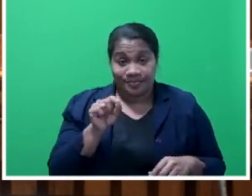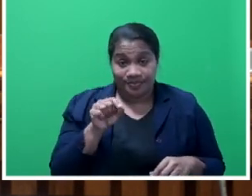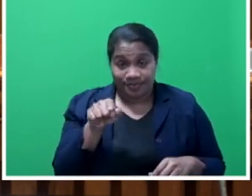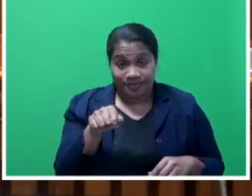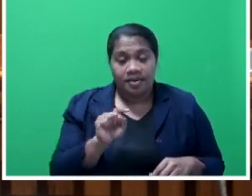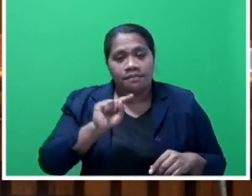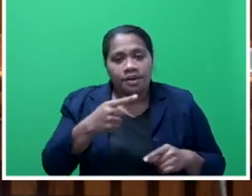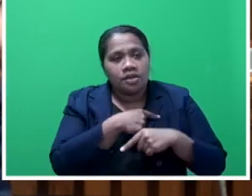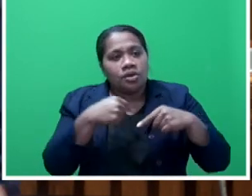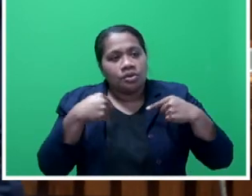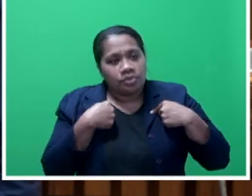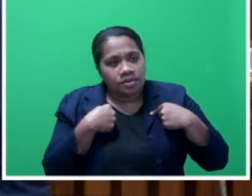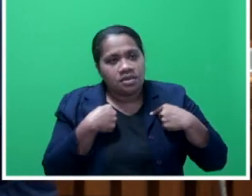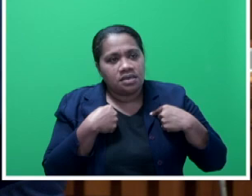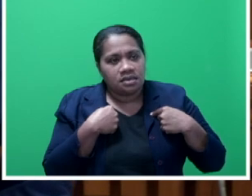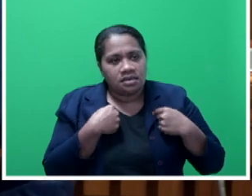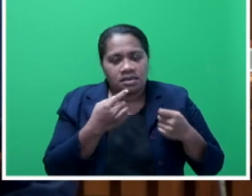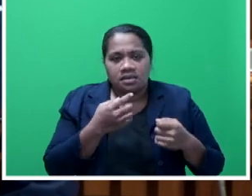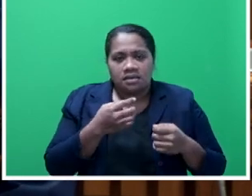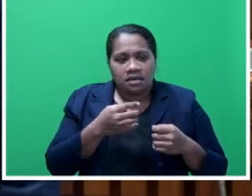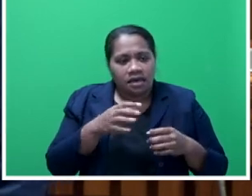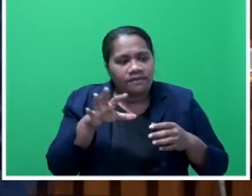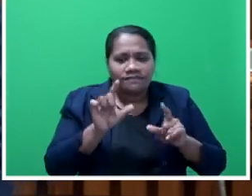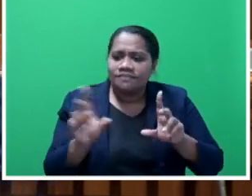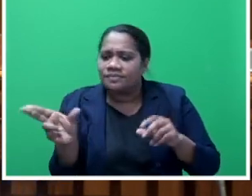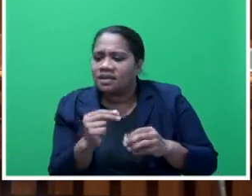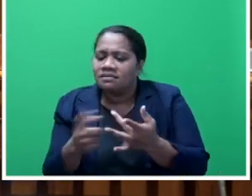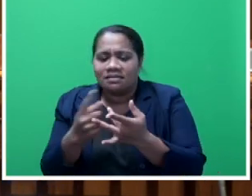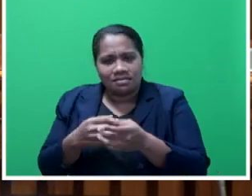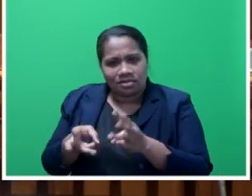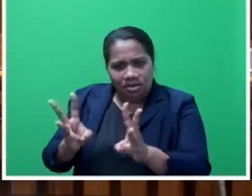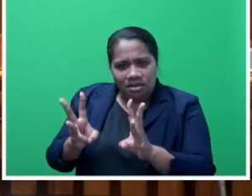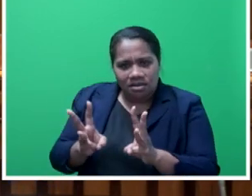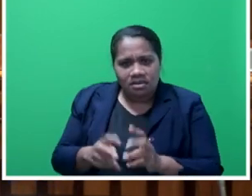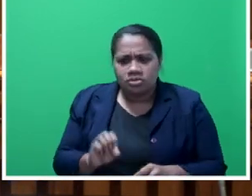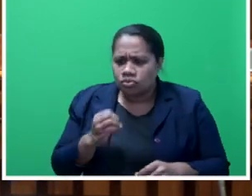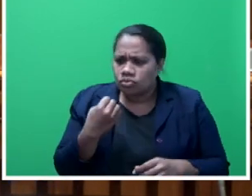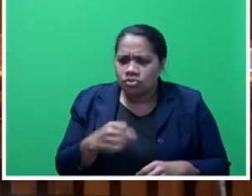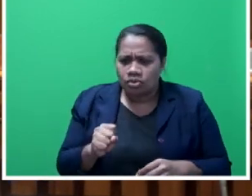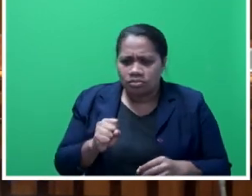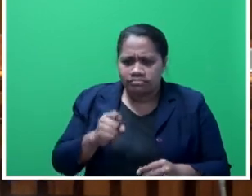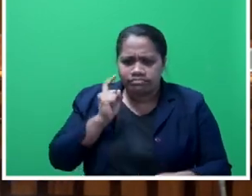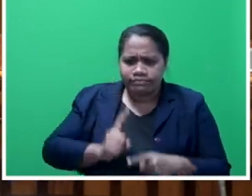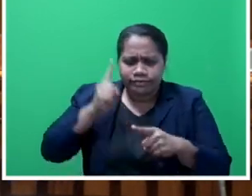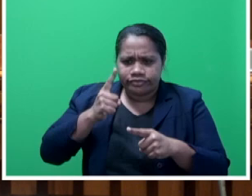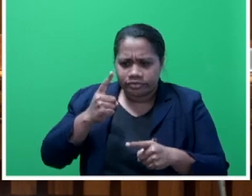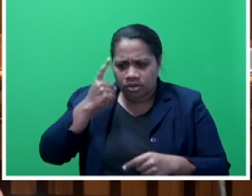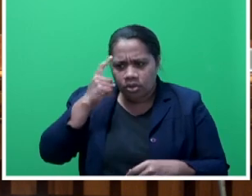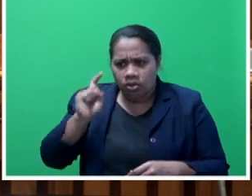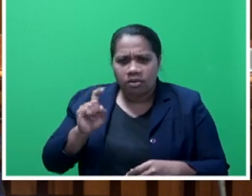another path, we've given a guarantee. In other words, there's no immediate call on the finances. In